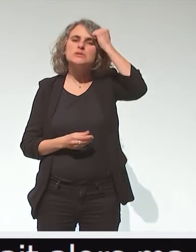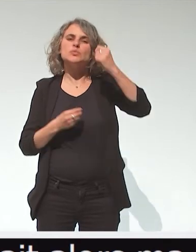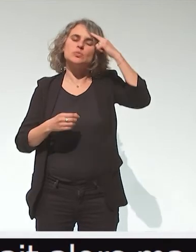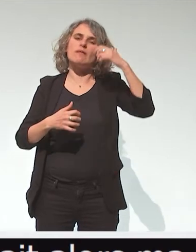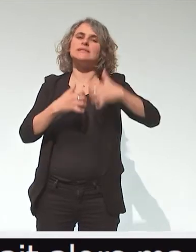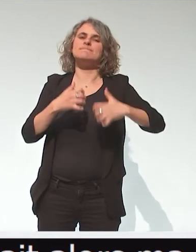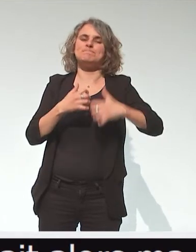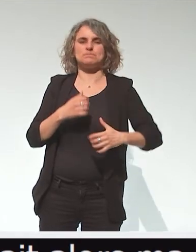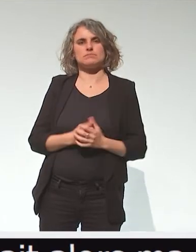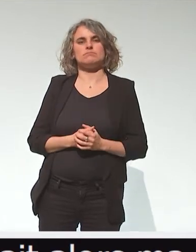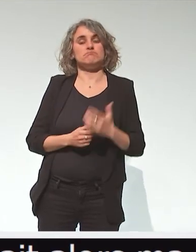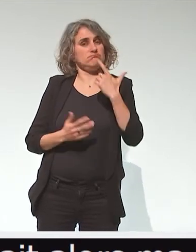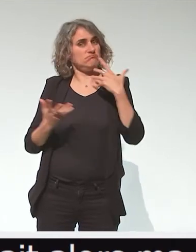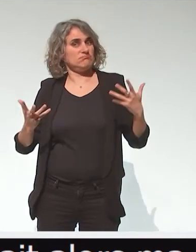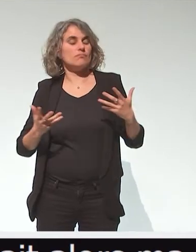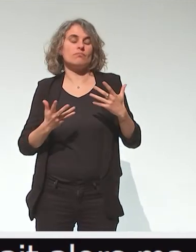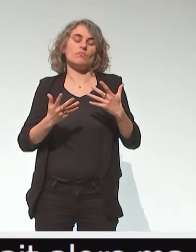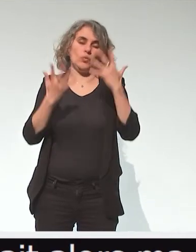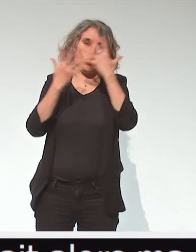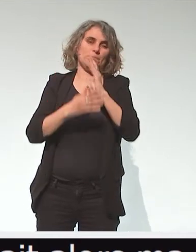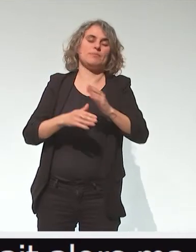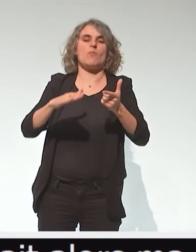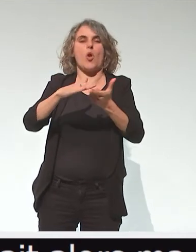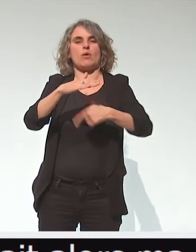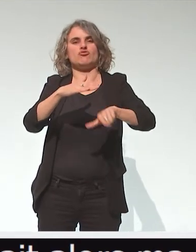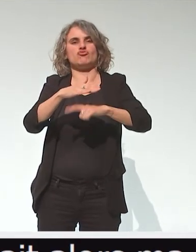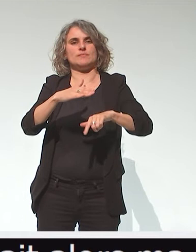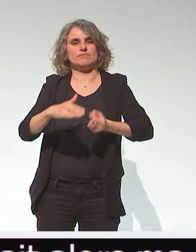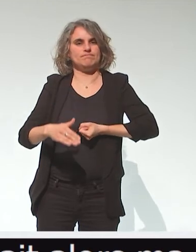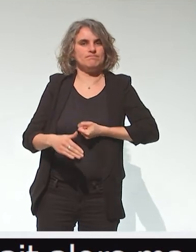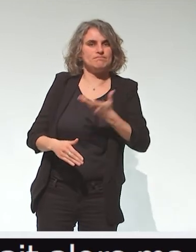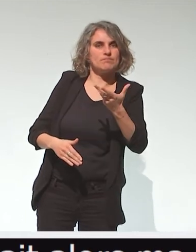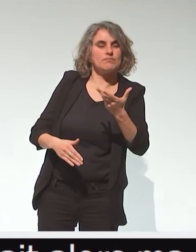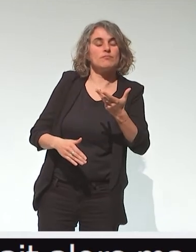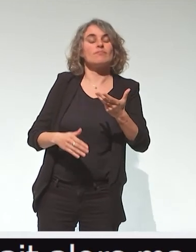aphasia? Aphasia is a linguistic disorder